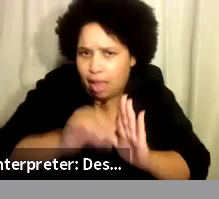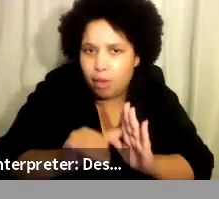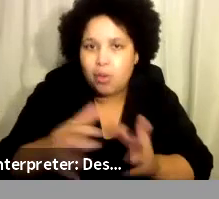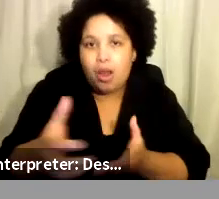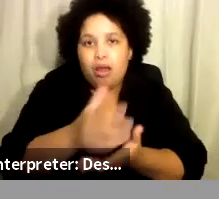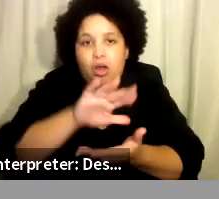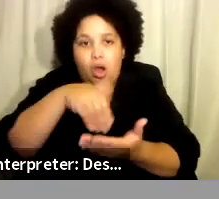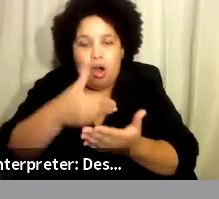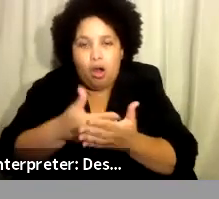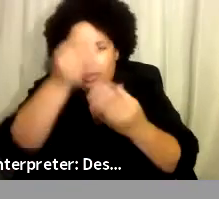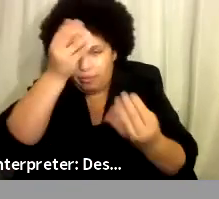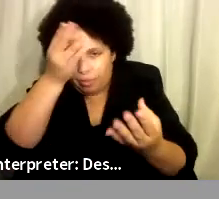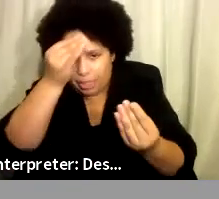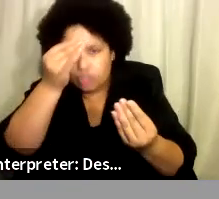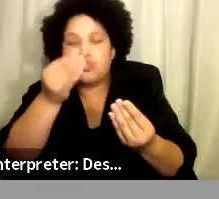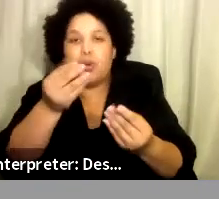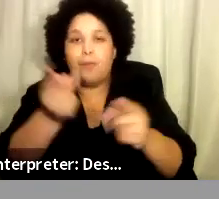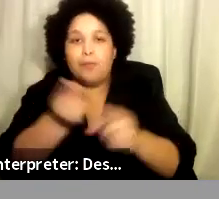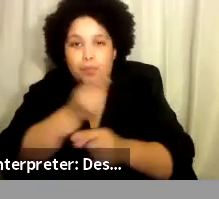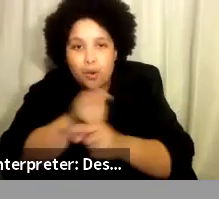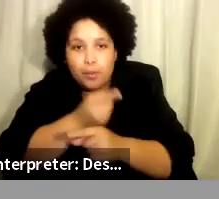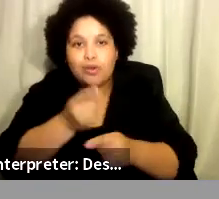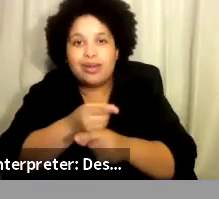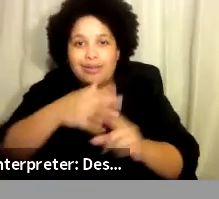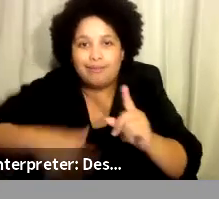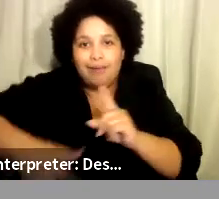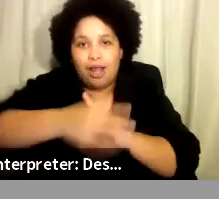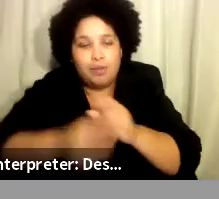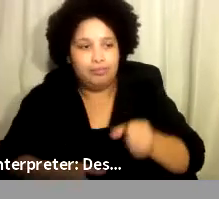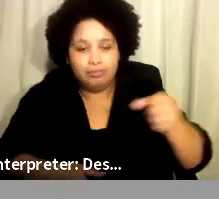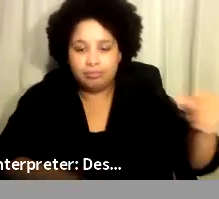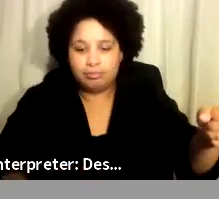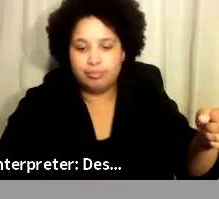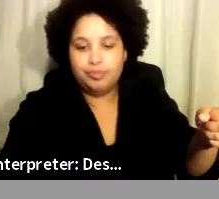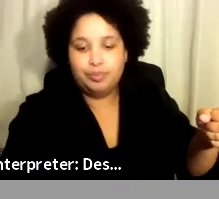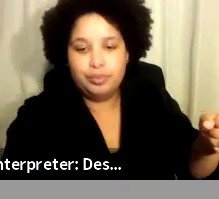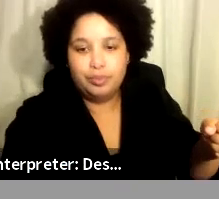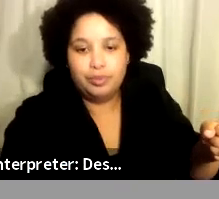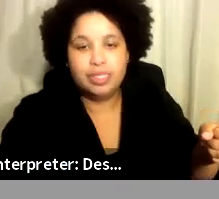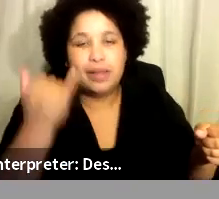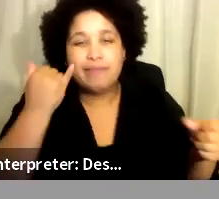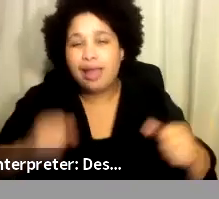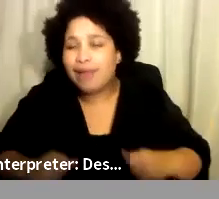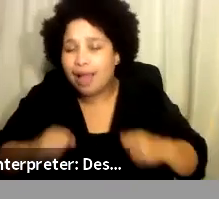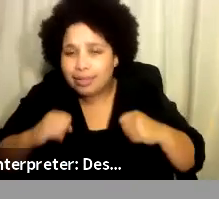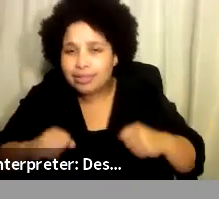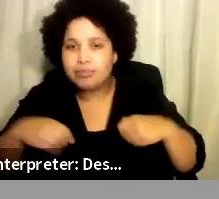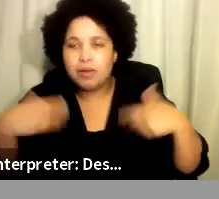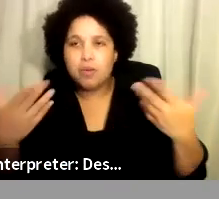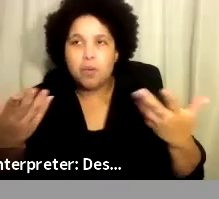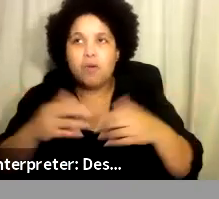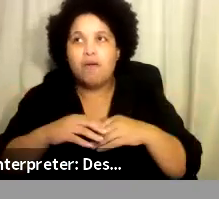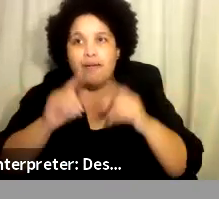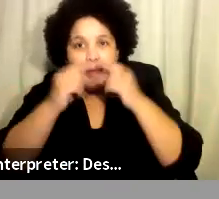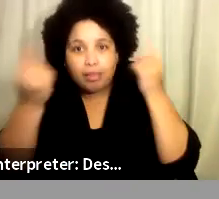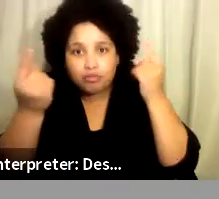information so that they get to the right setting. So again, if your child has asthma or allergies or